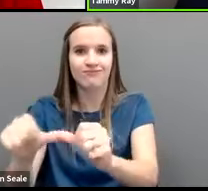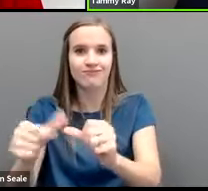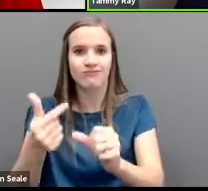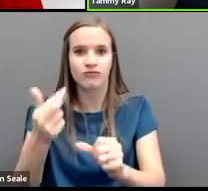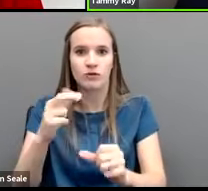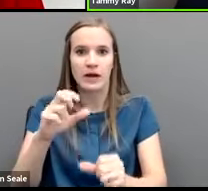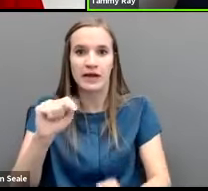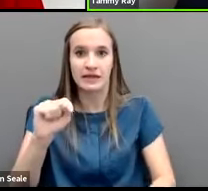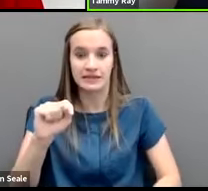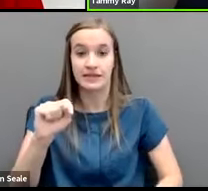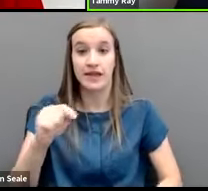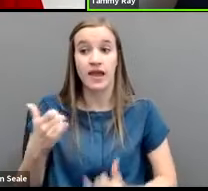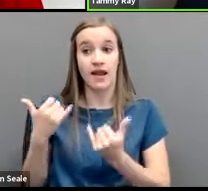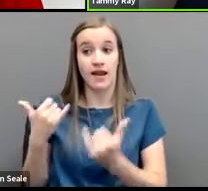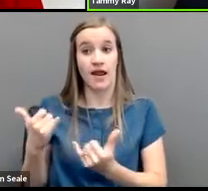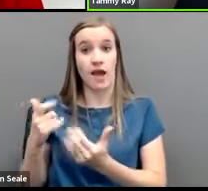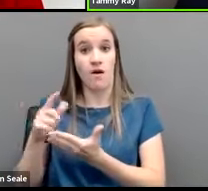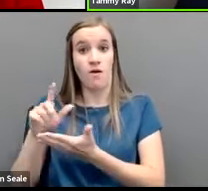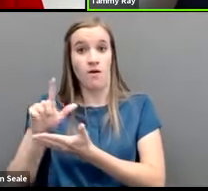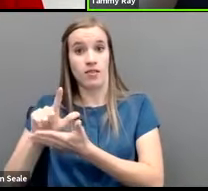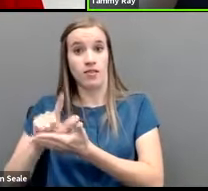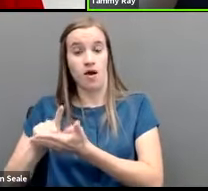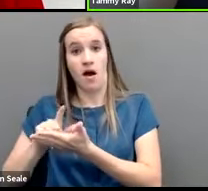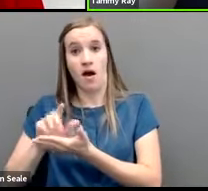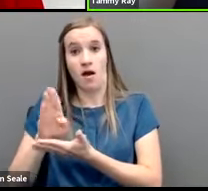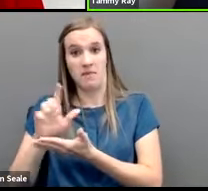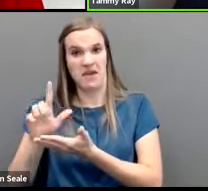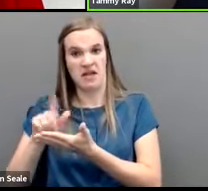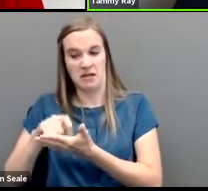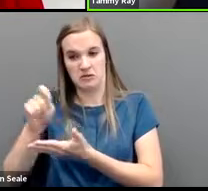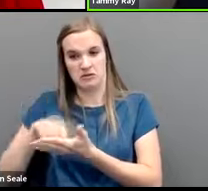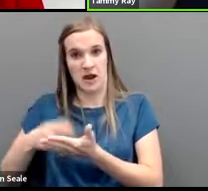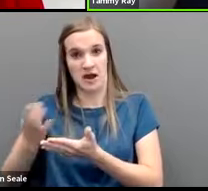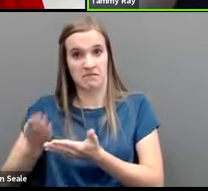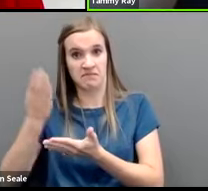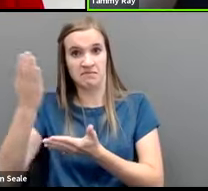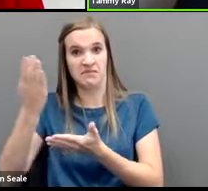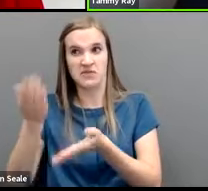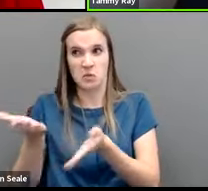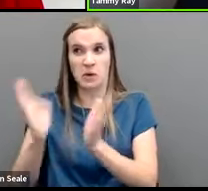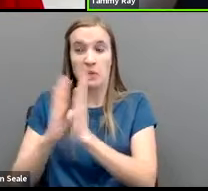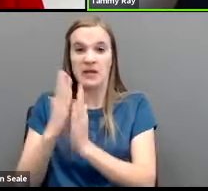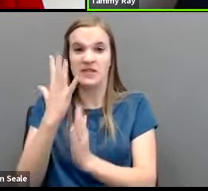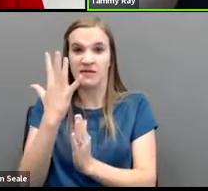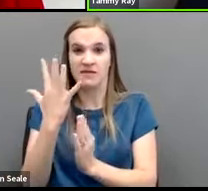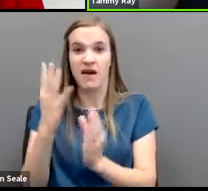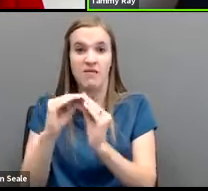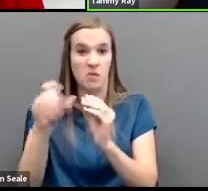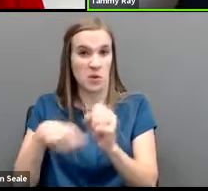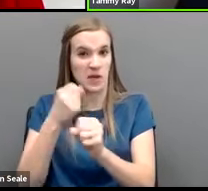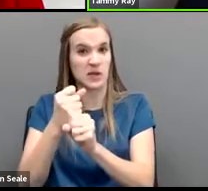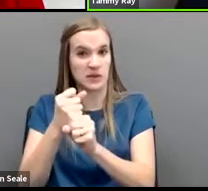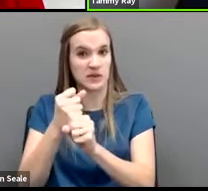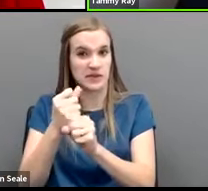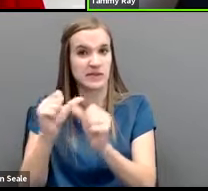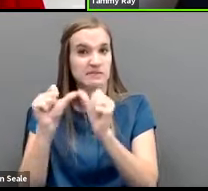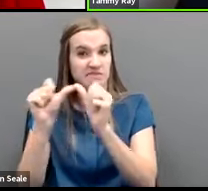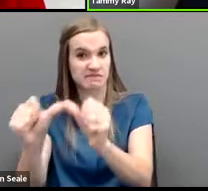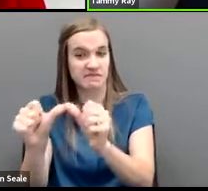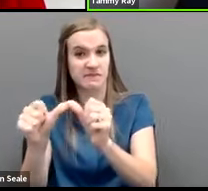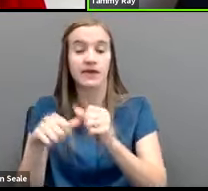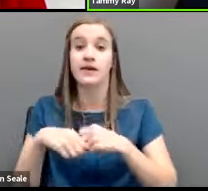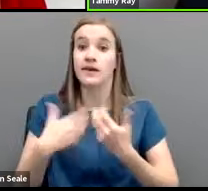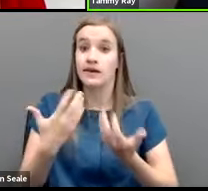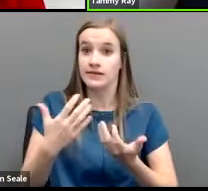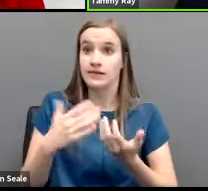another full 5-year grant cycle. If that happens, I do believe Idaho will write for a new